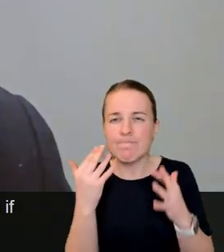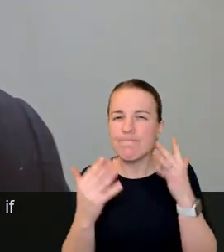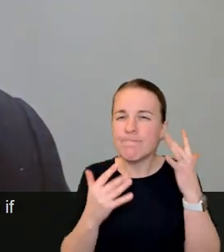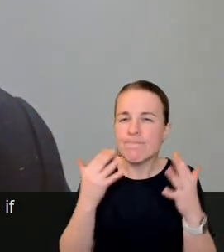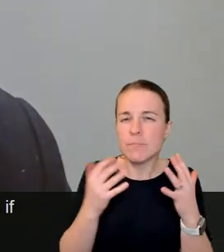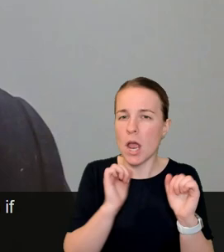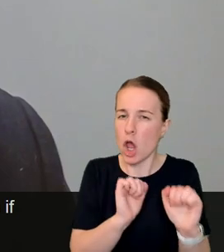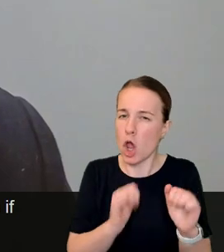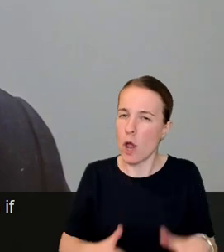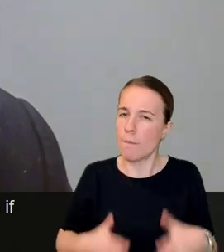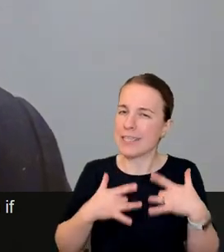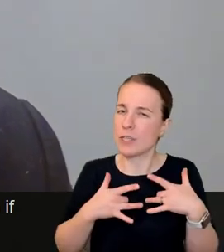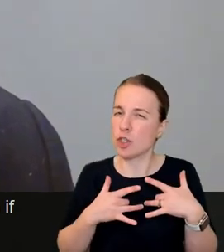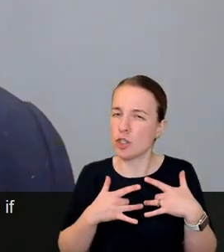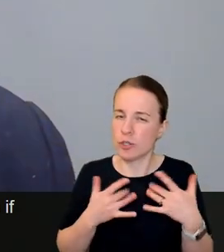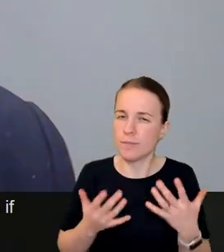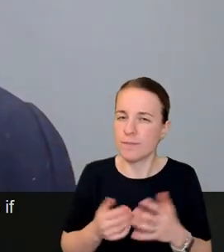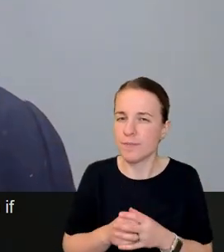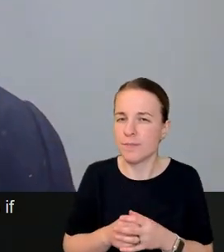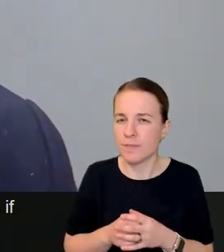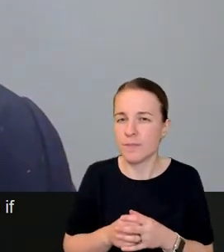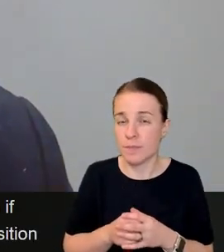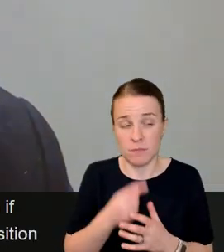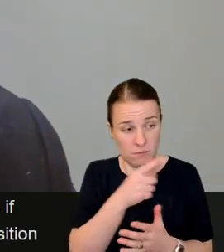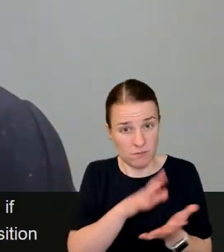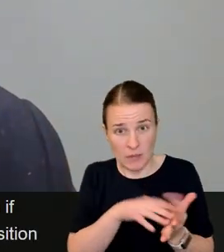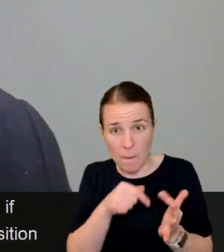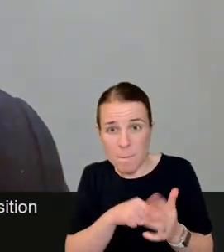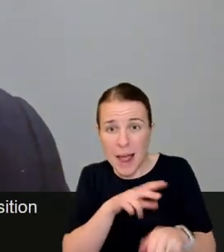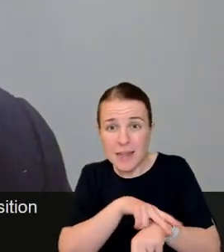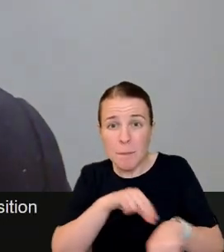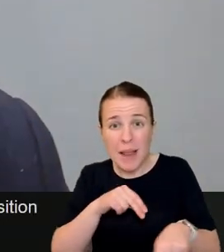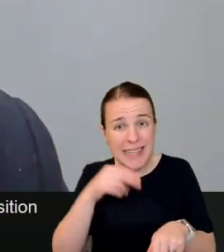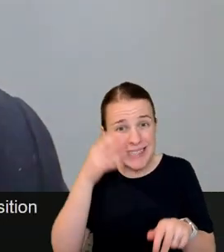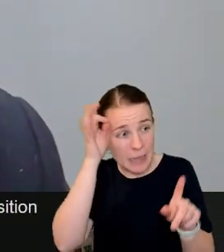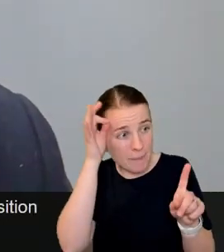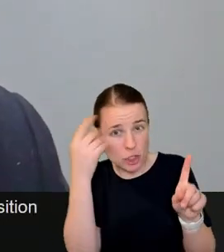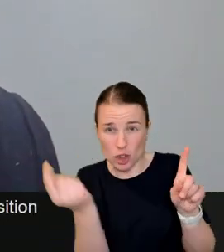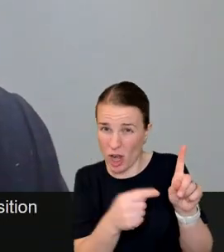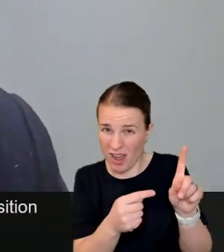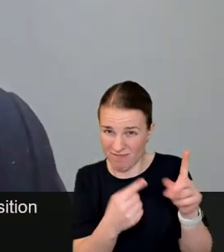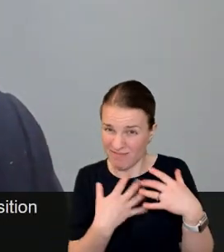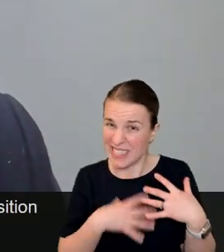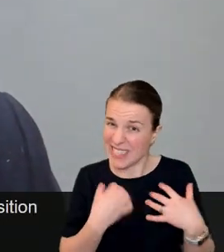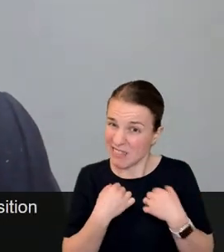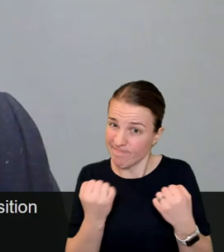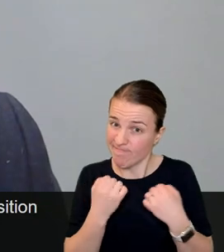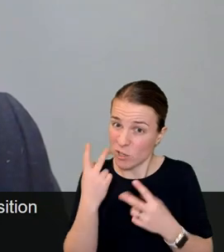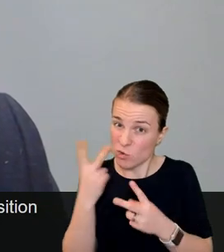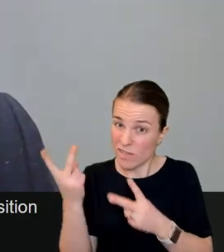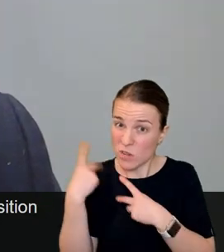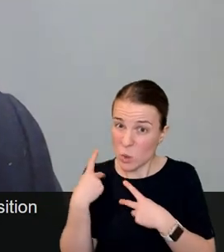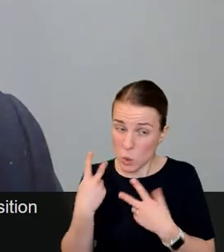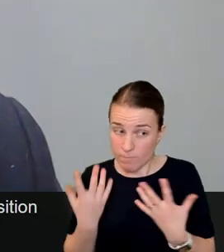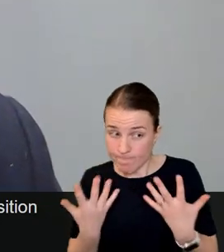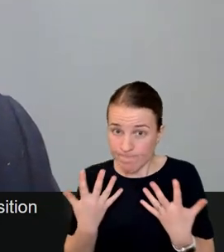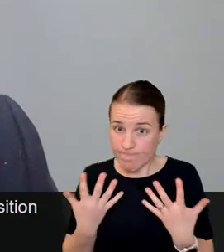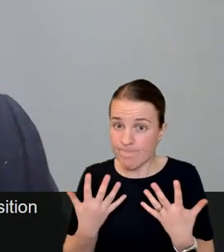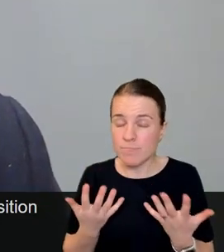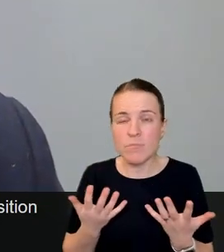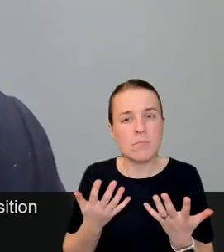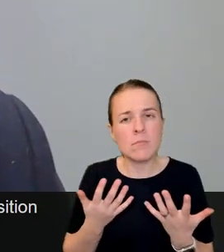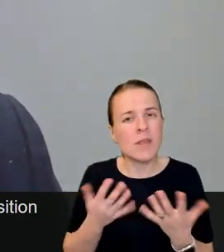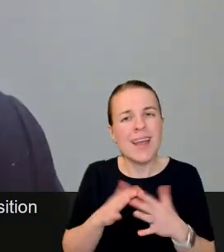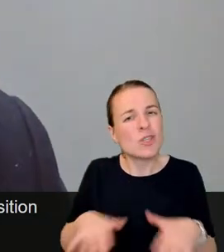position as the Metropolitan Police Commissioner. It's not okay that these people who are meant to be keeping